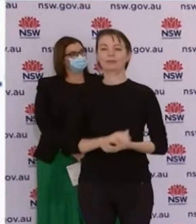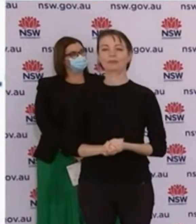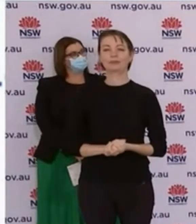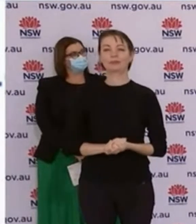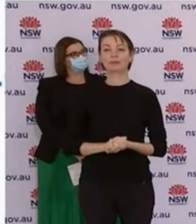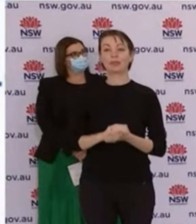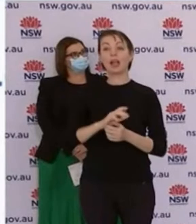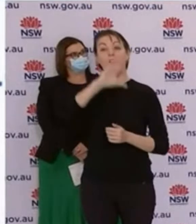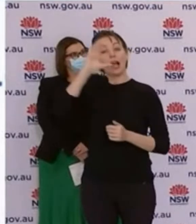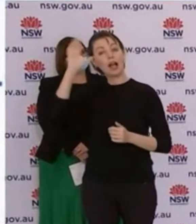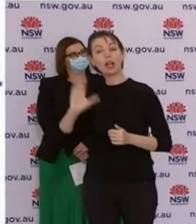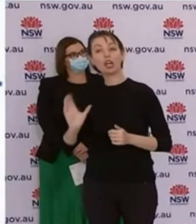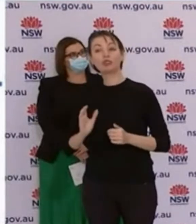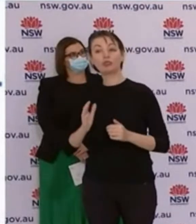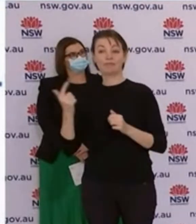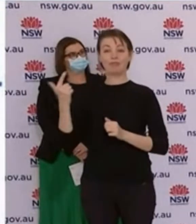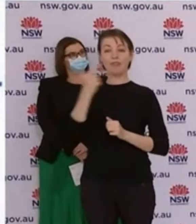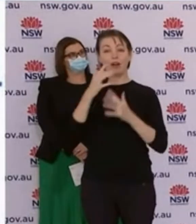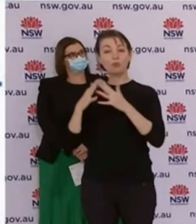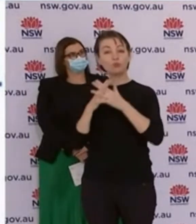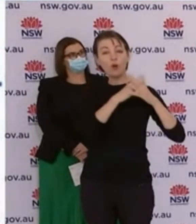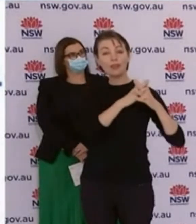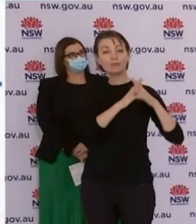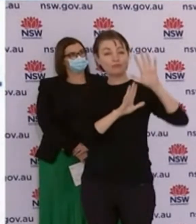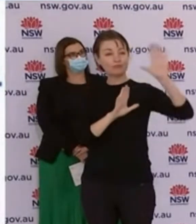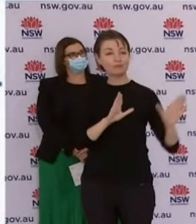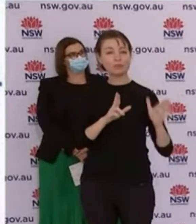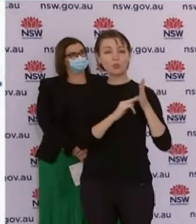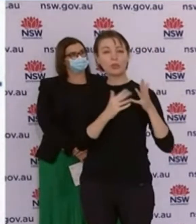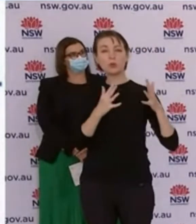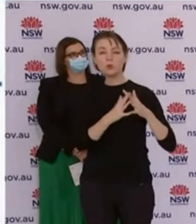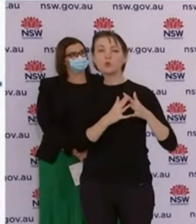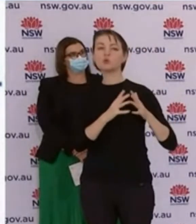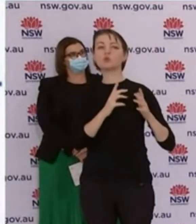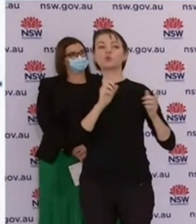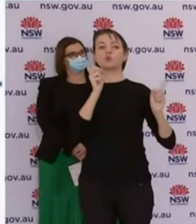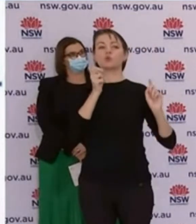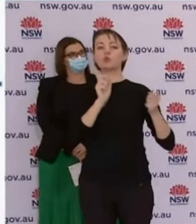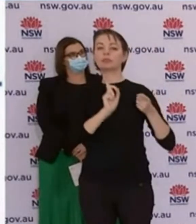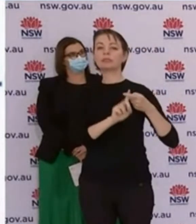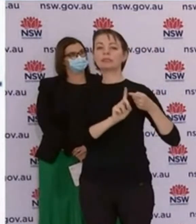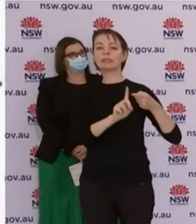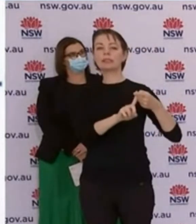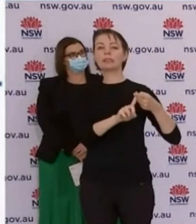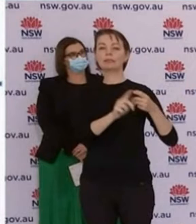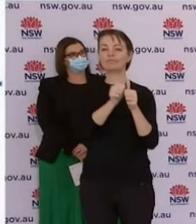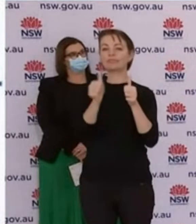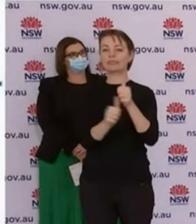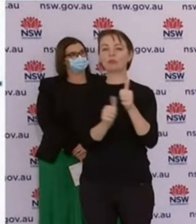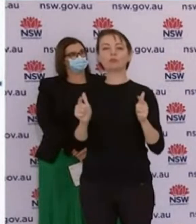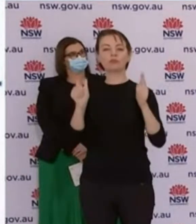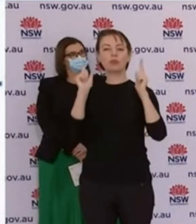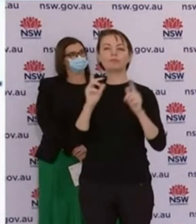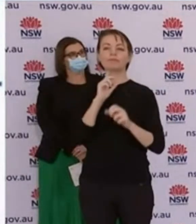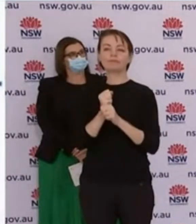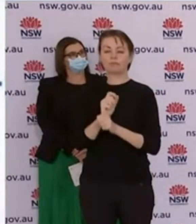the regions, far western New South Wales continues to be a challenge with stabilisation elsewhere in the regions, and the Deputy Premier will talk about that in